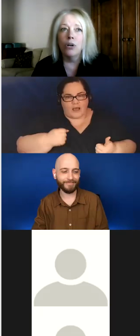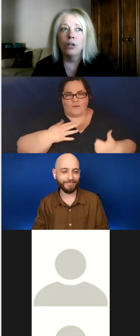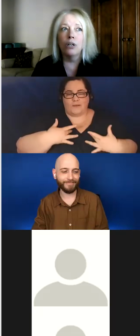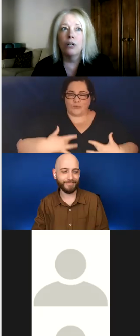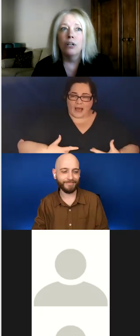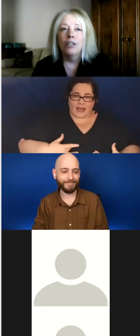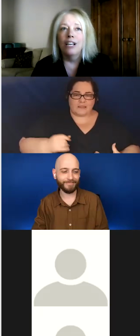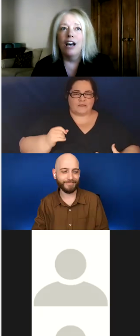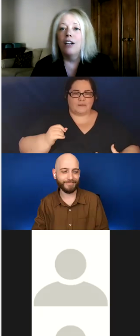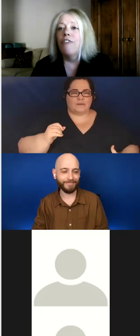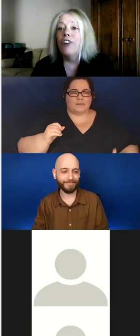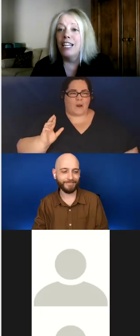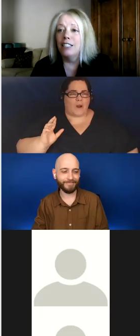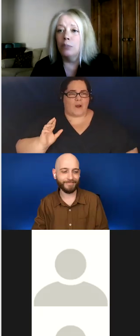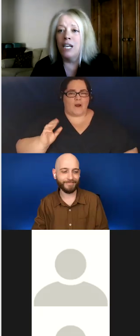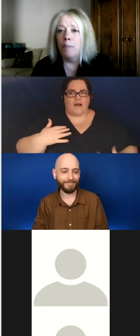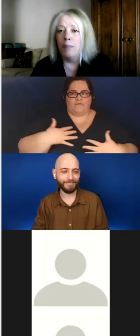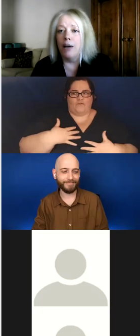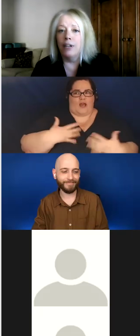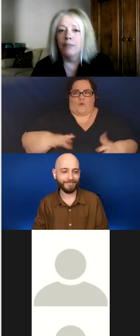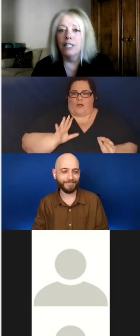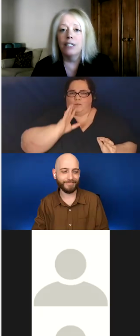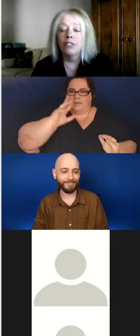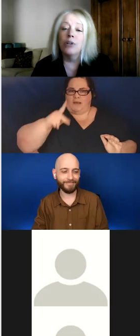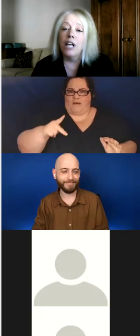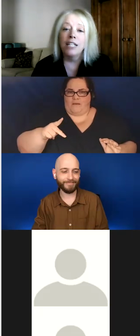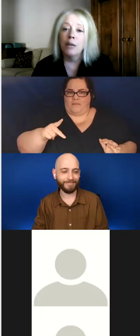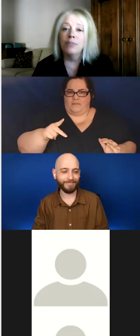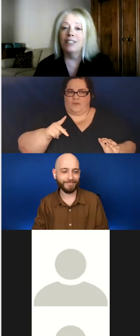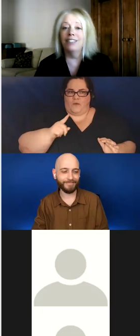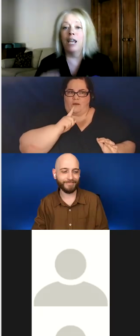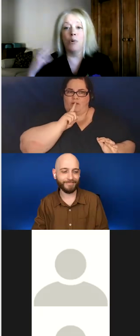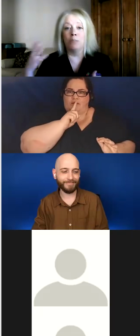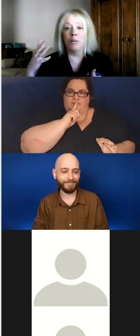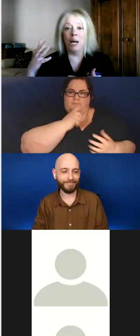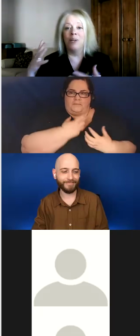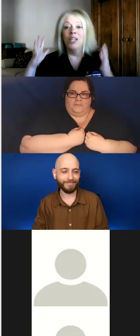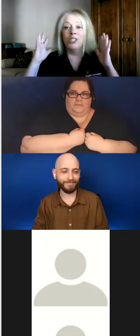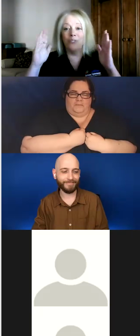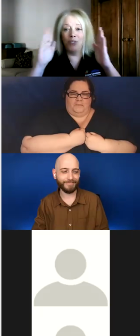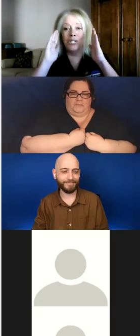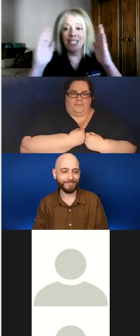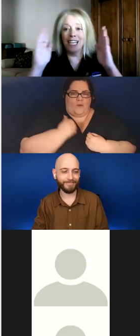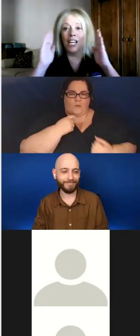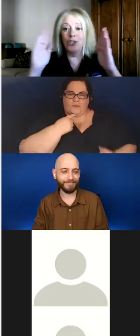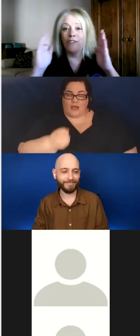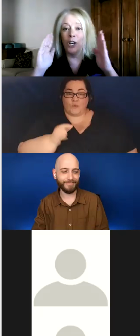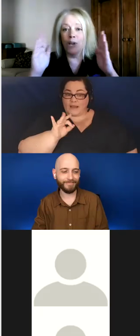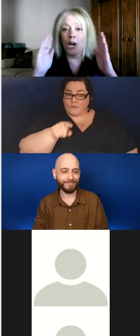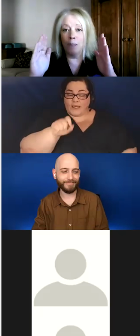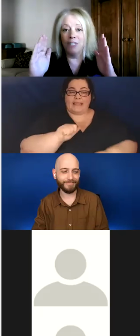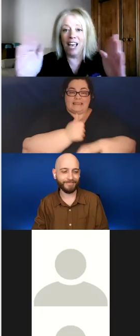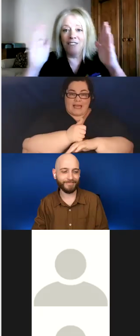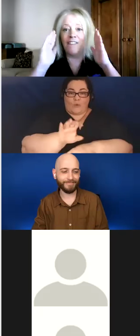depressed or afraid to speak up about it. So a lot of times they won't speak up. So if you can set your